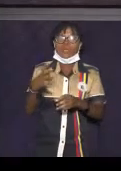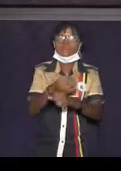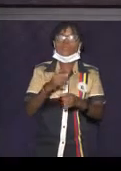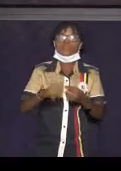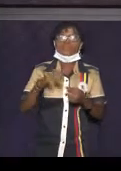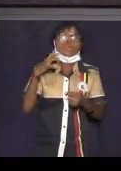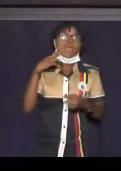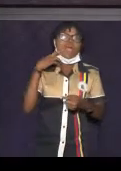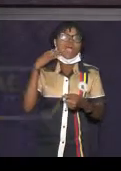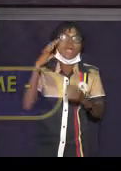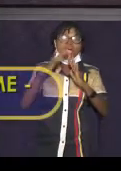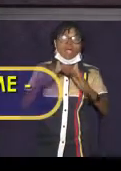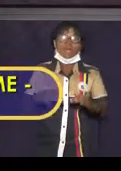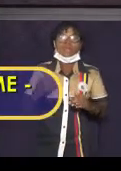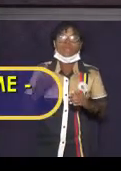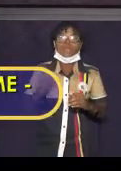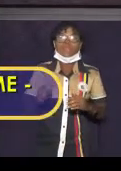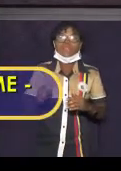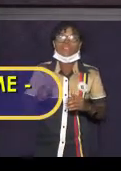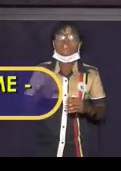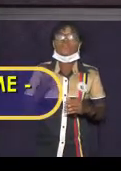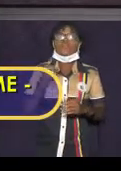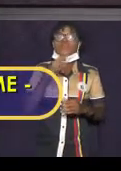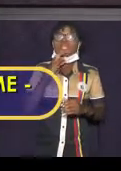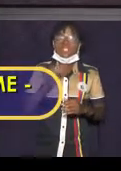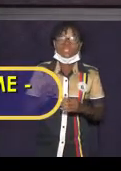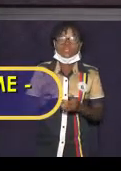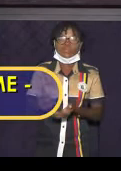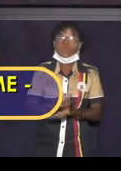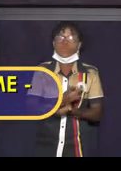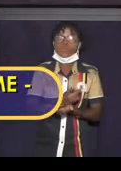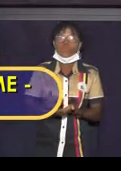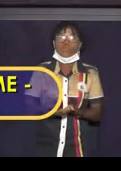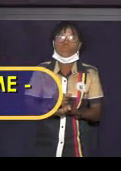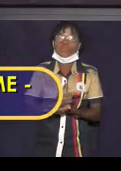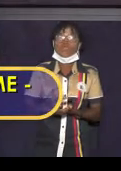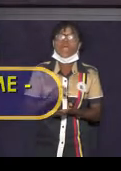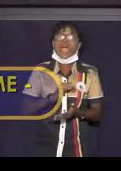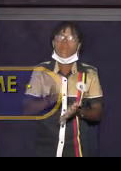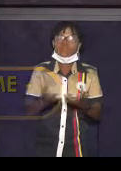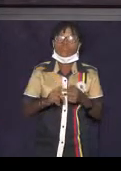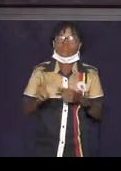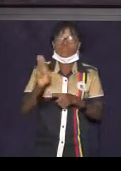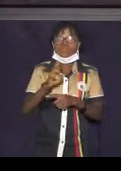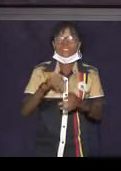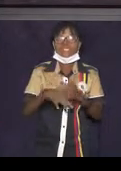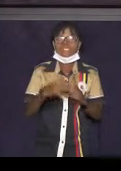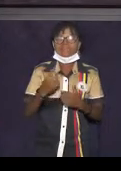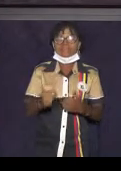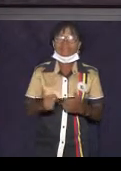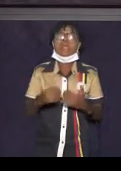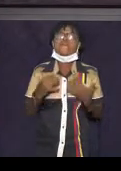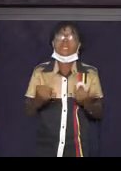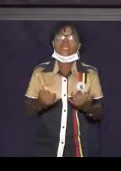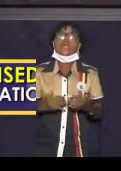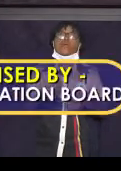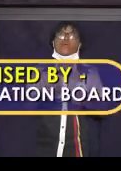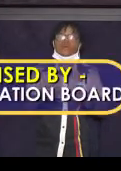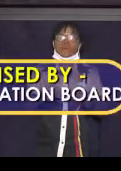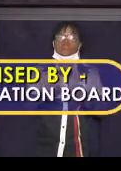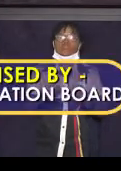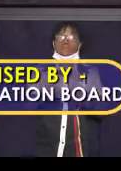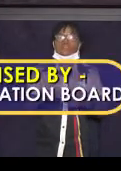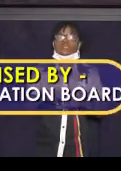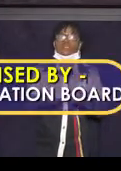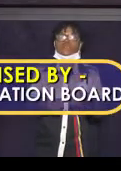The verb to use is cook. And I want it expressed in the past continuous tense. Something that happened in the past,